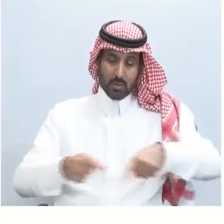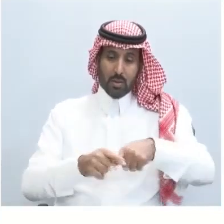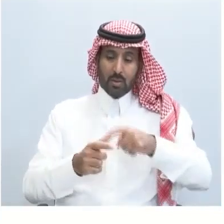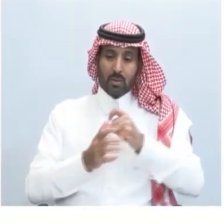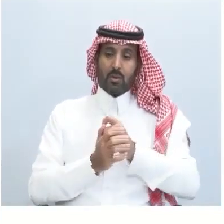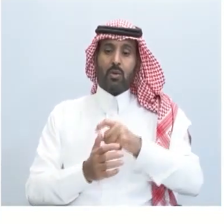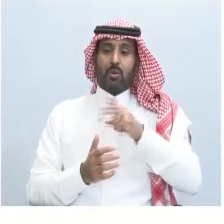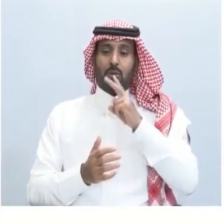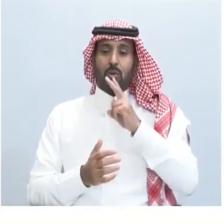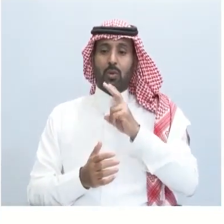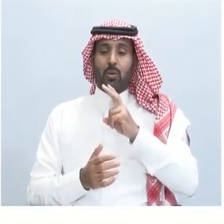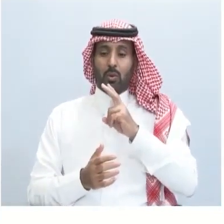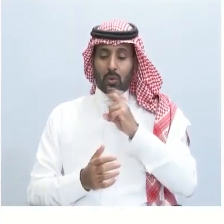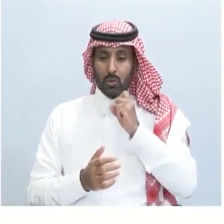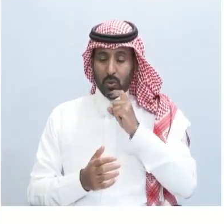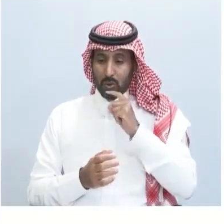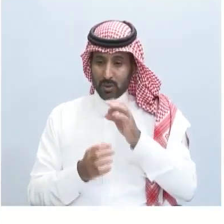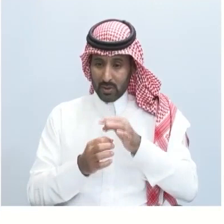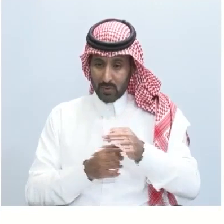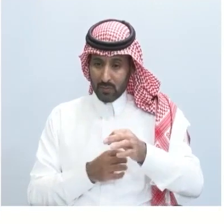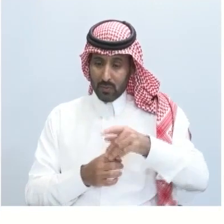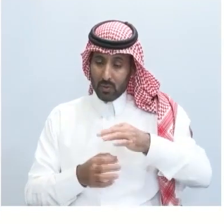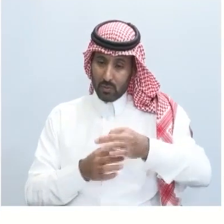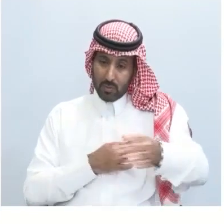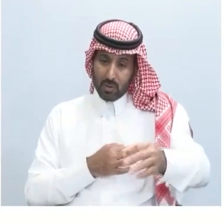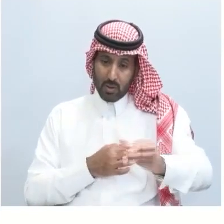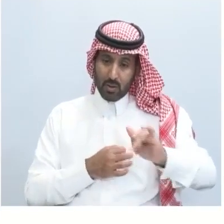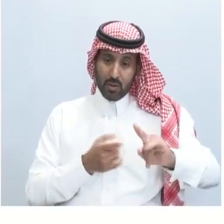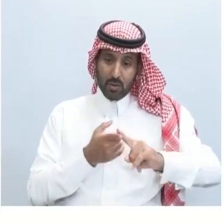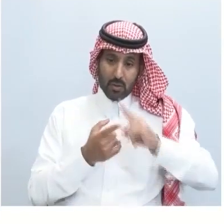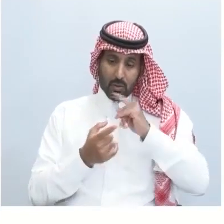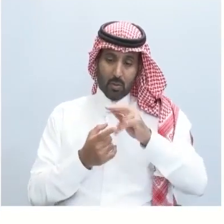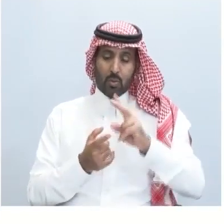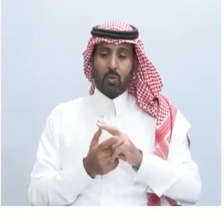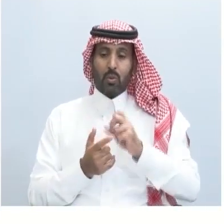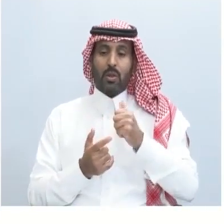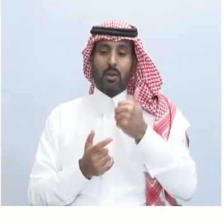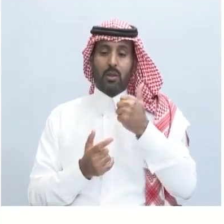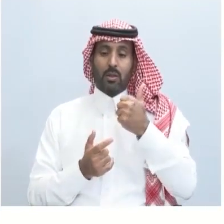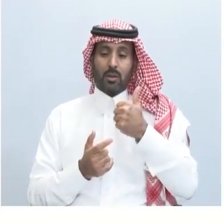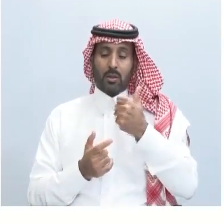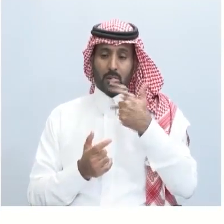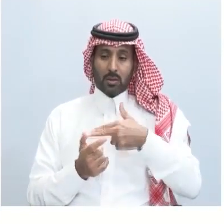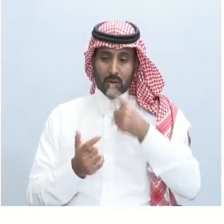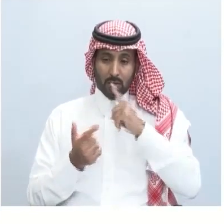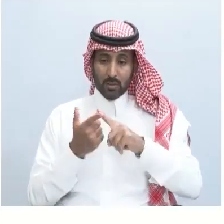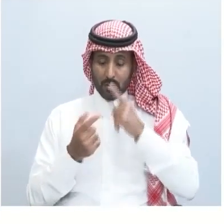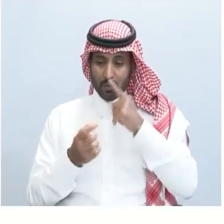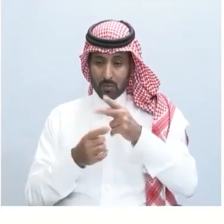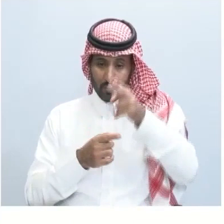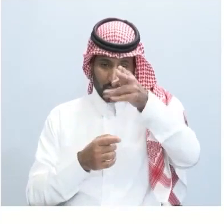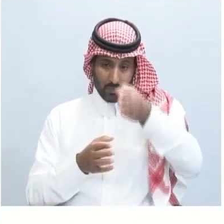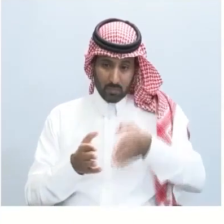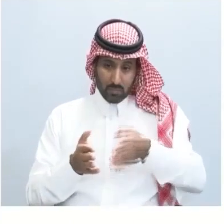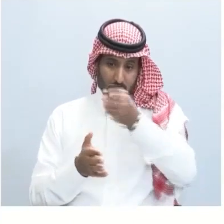feet, 61 meters, long and 85 feet, 26 meters, wide with painted lines to indicate